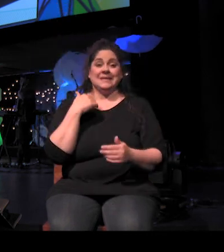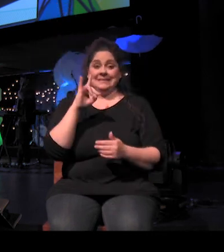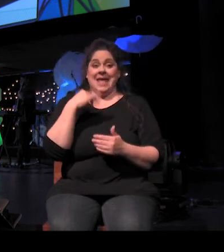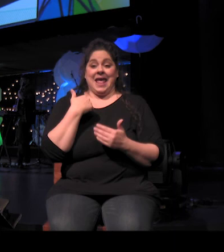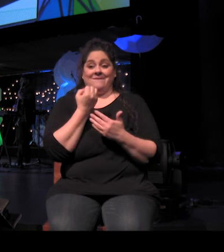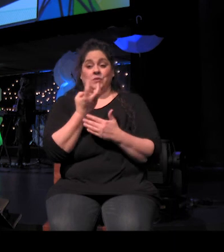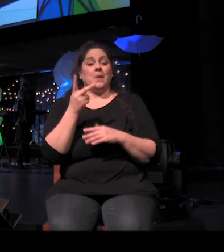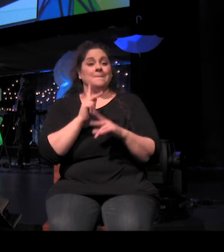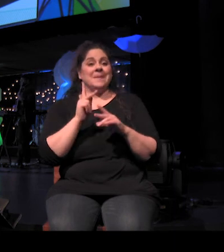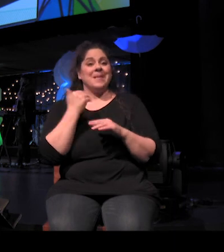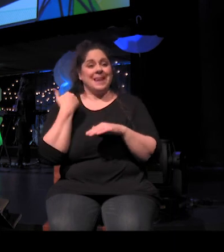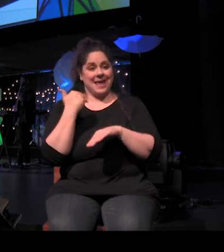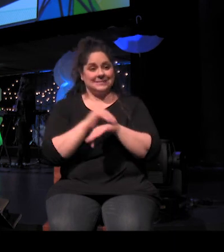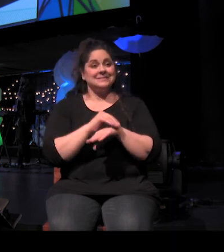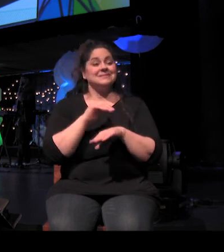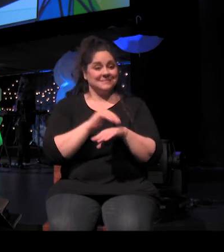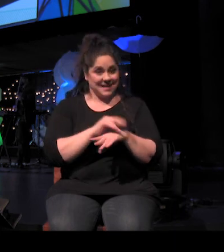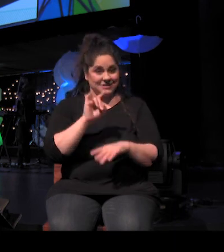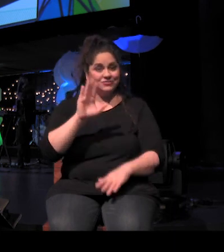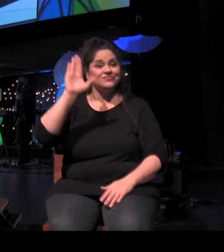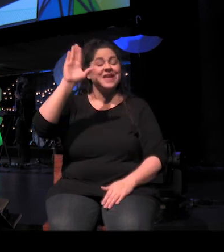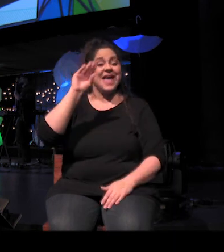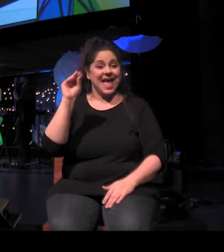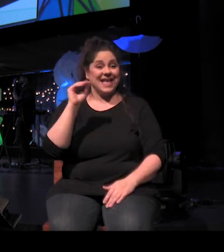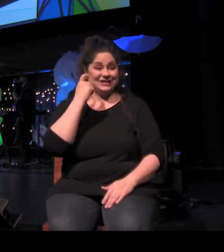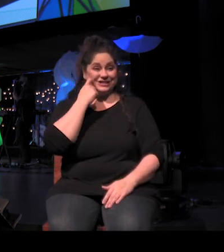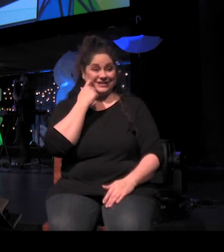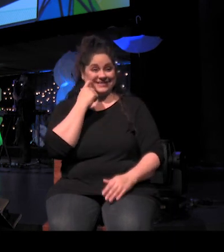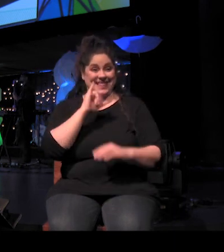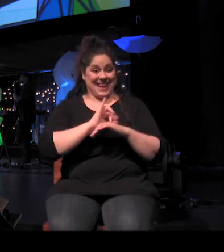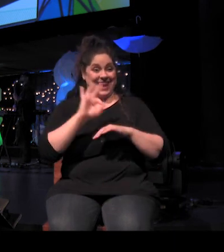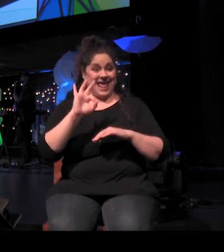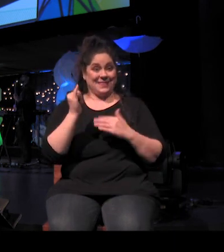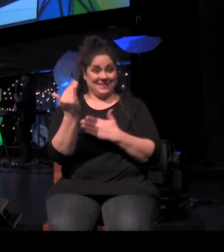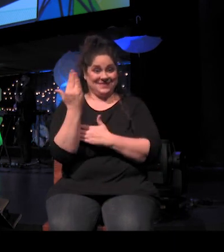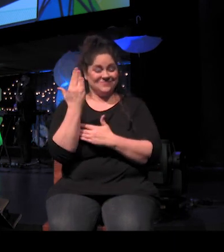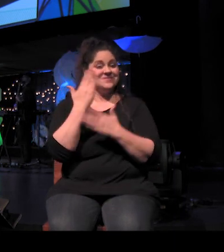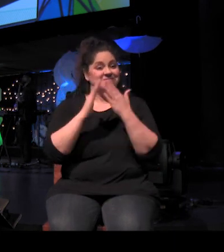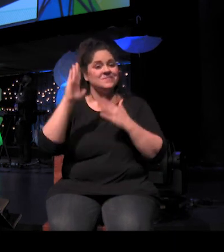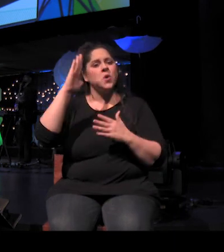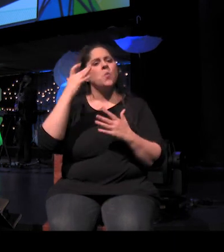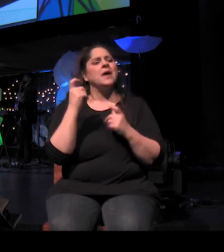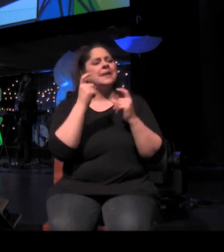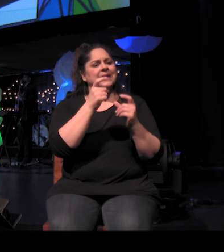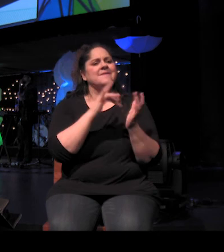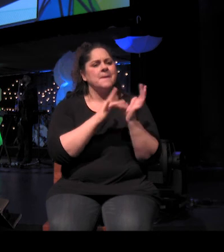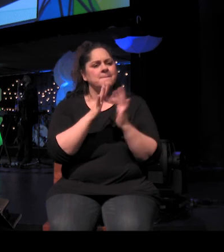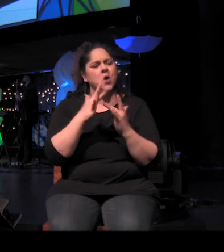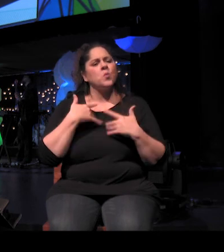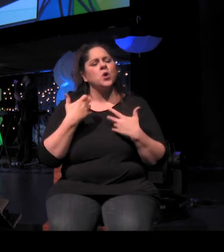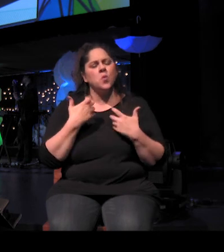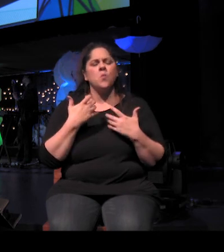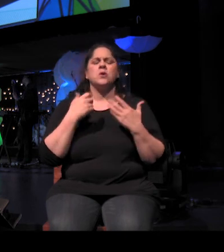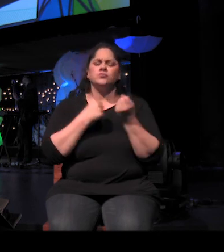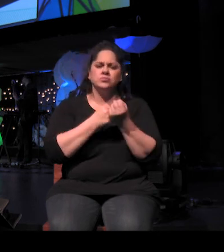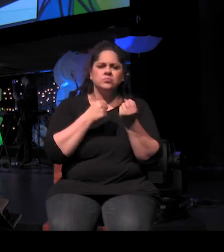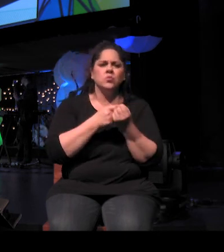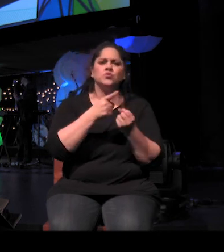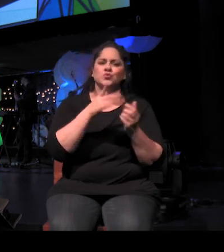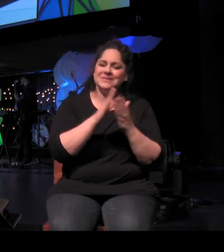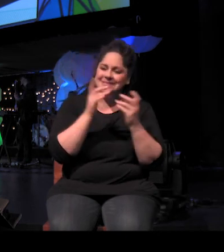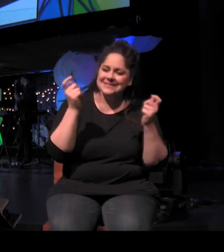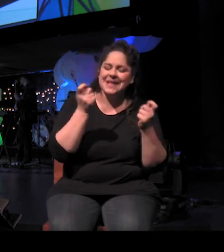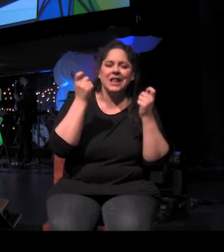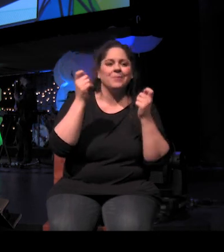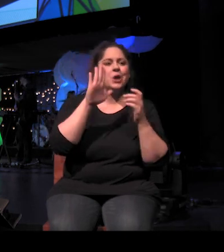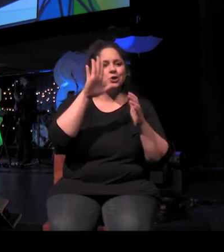respond last night and in the first service. The ushers have a Bible that we'd like to give you, but we really want to just walk with you and celebrate this decision